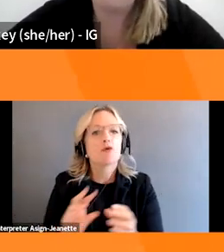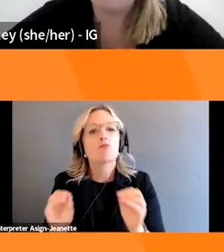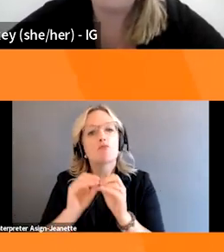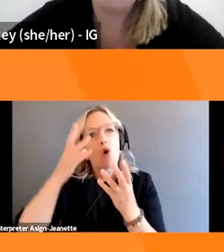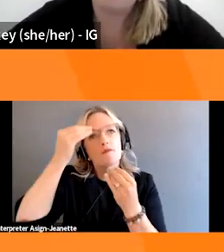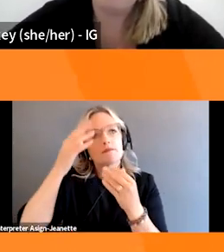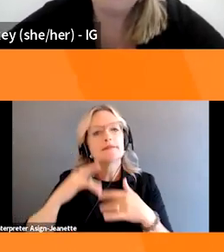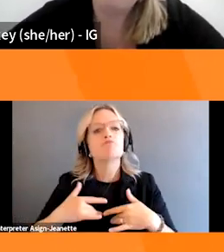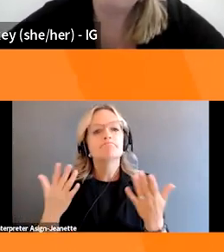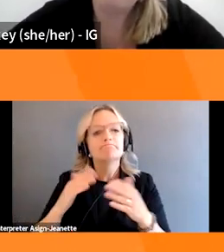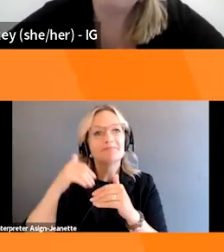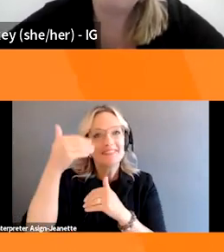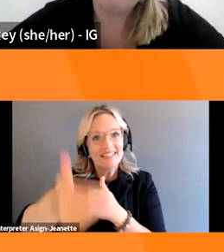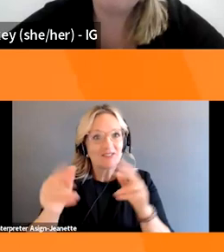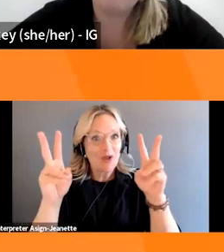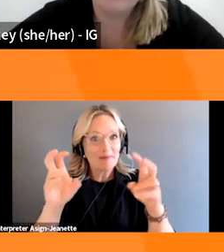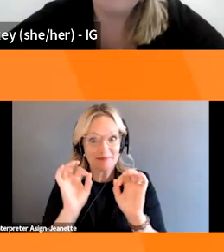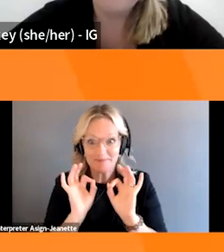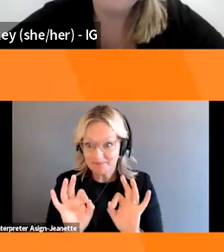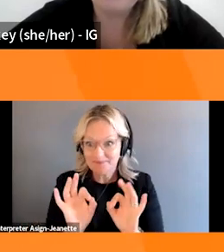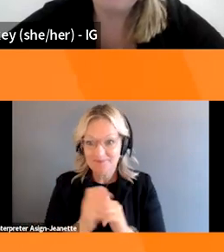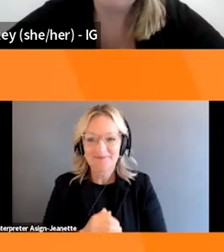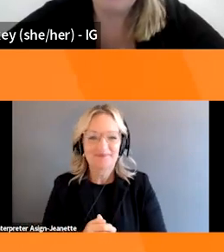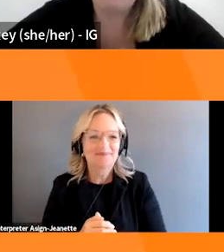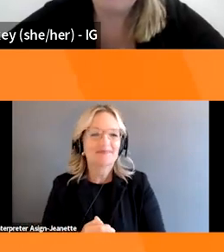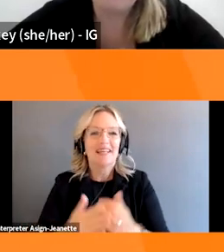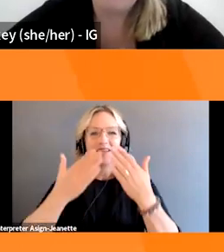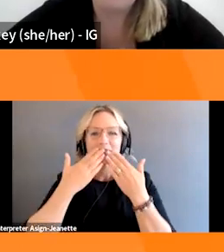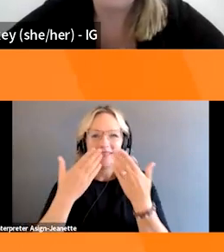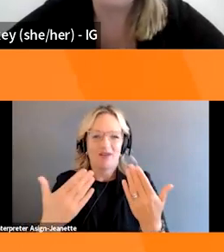on what that topic will be. So I wish